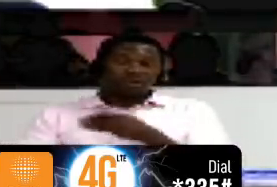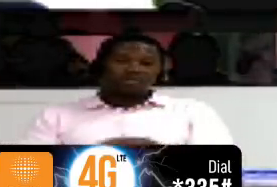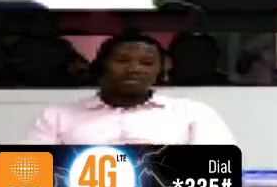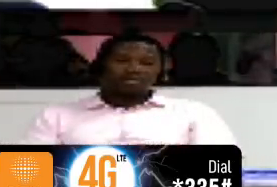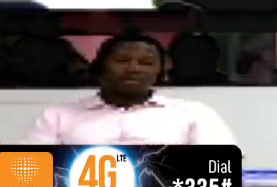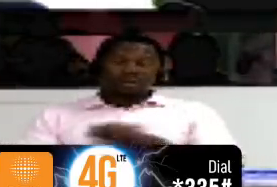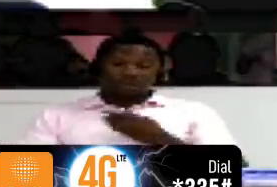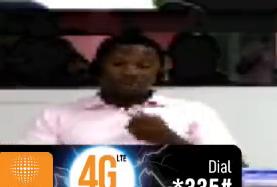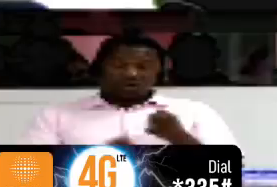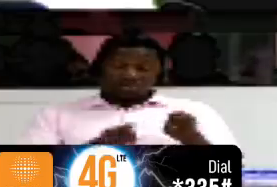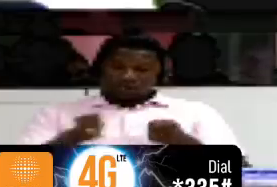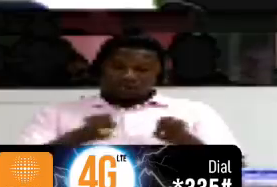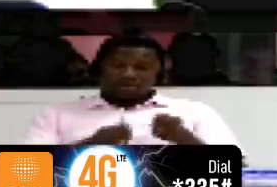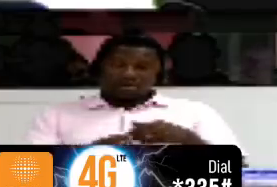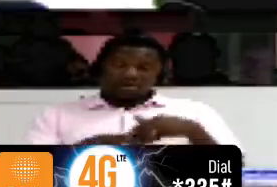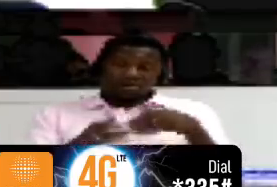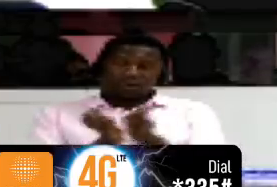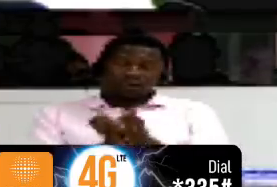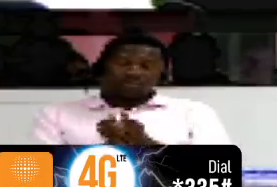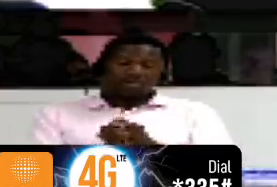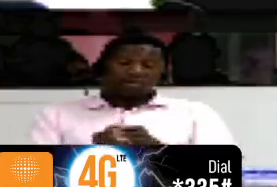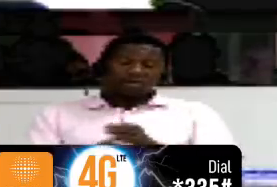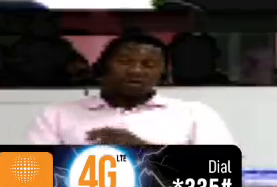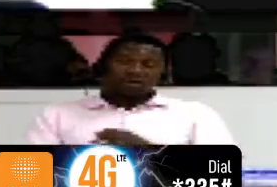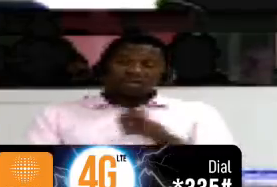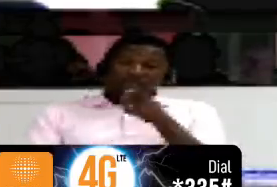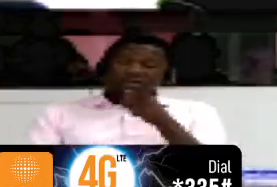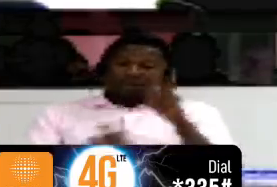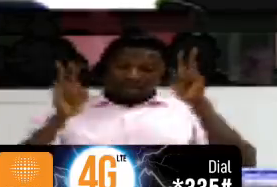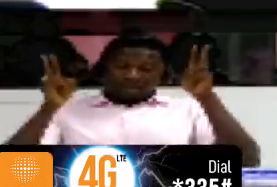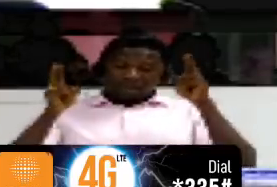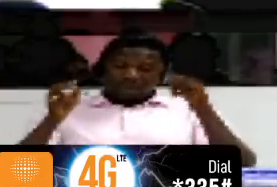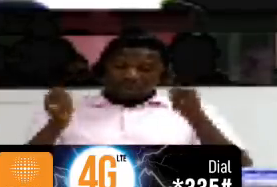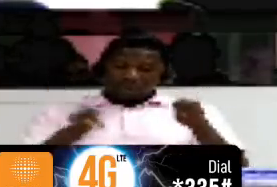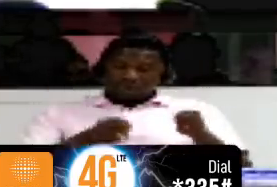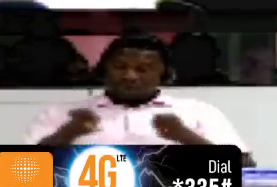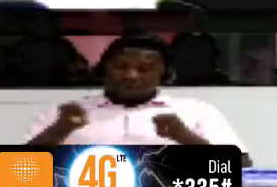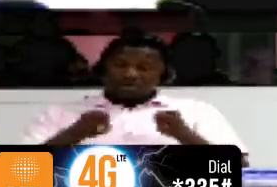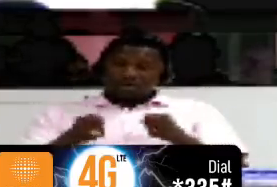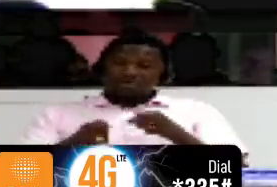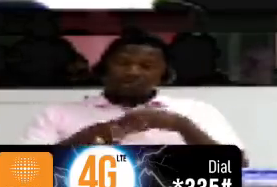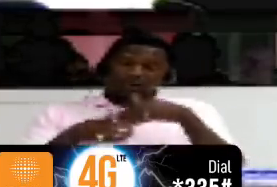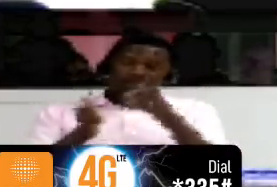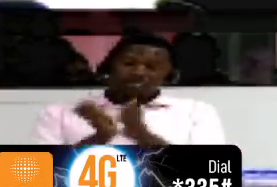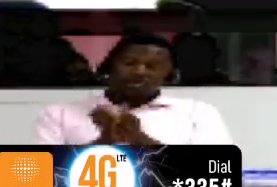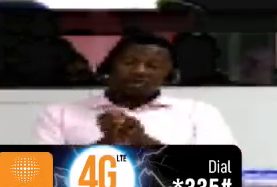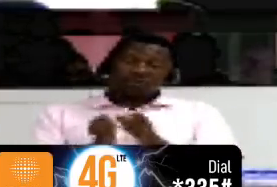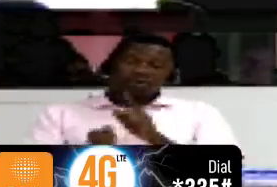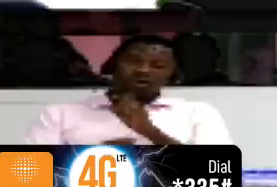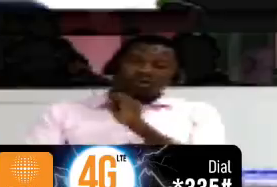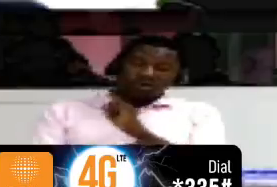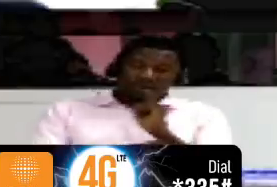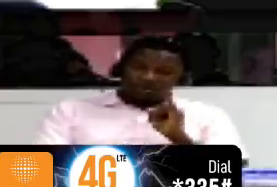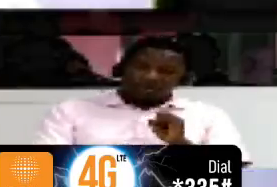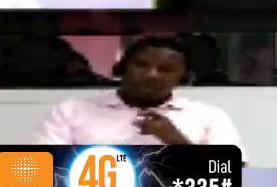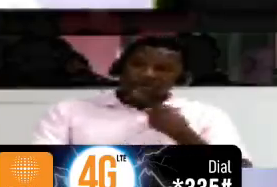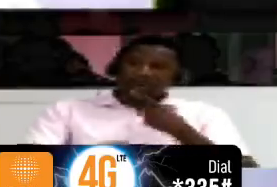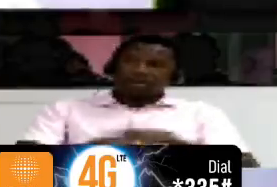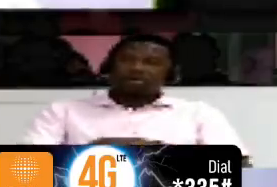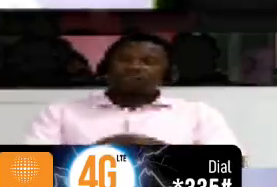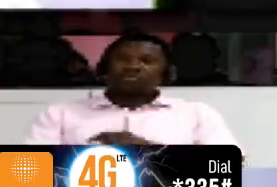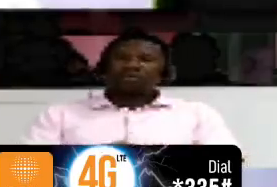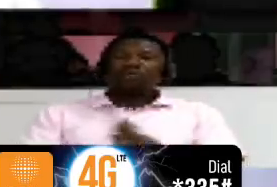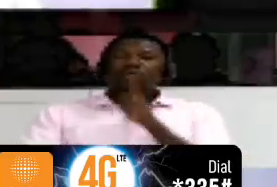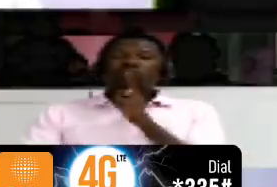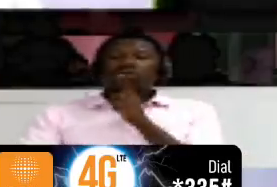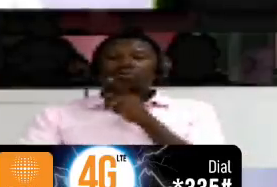through any individual in particular? Did he control the group through a particular individual at the time? I guess so.